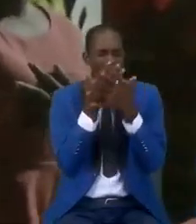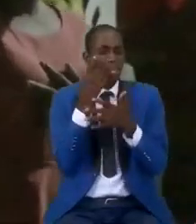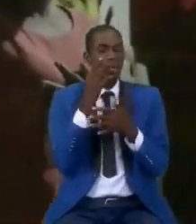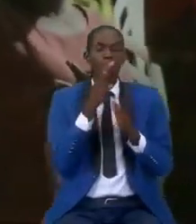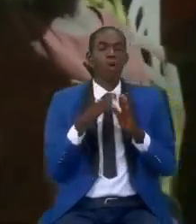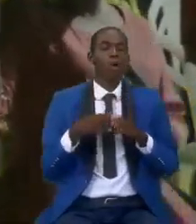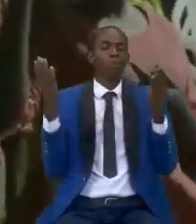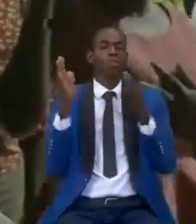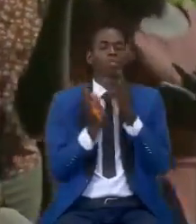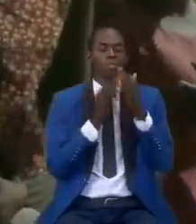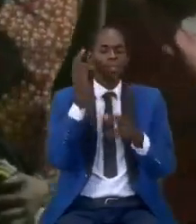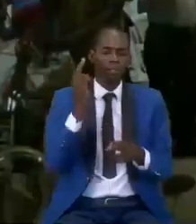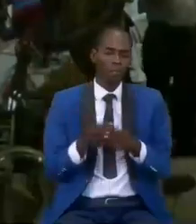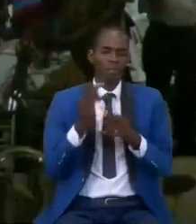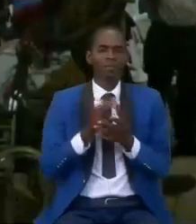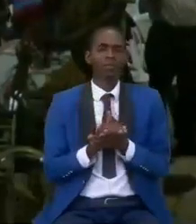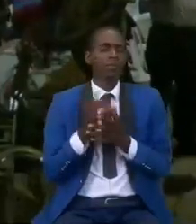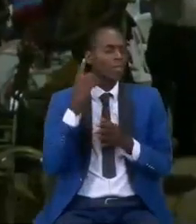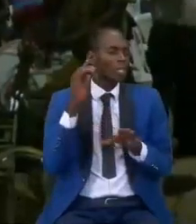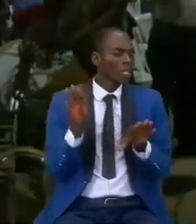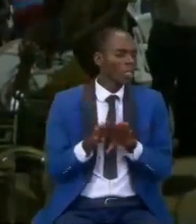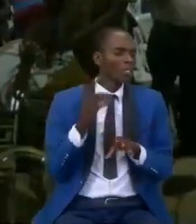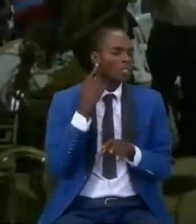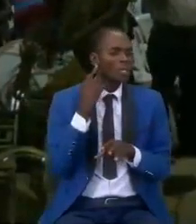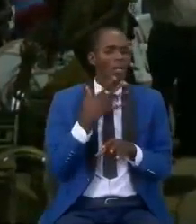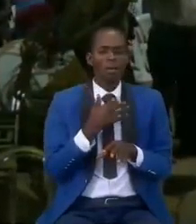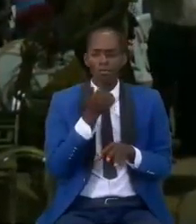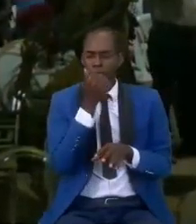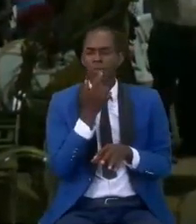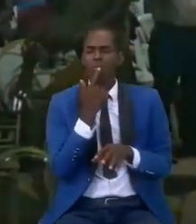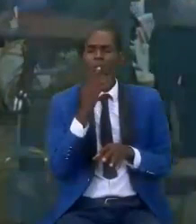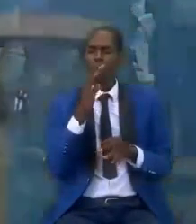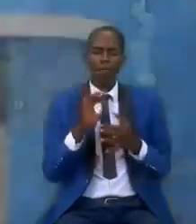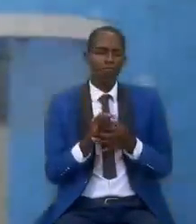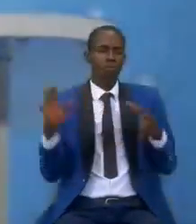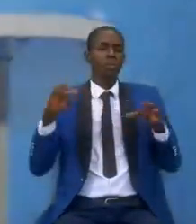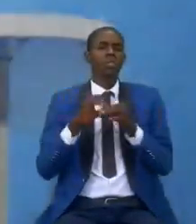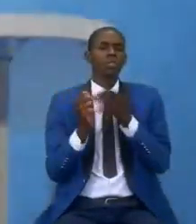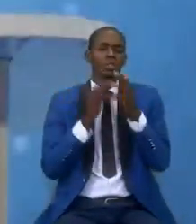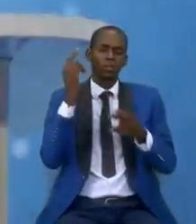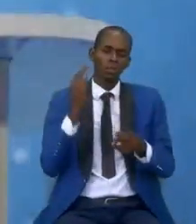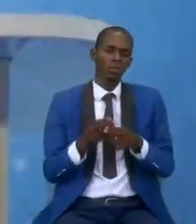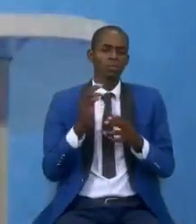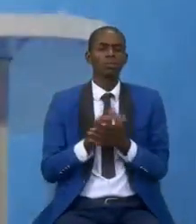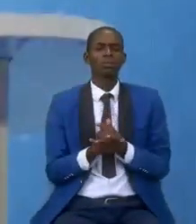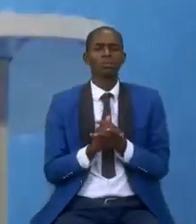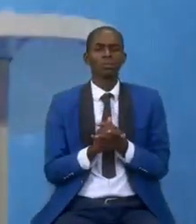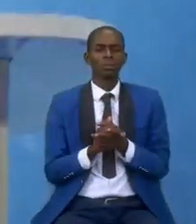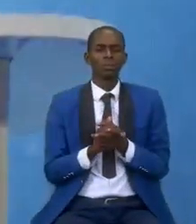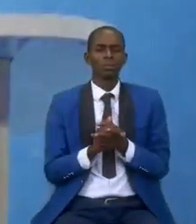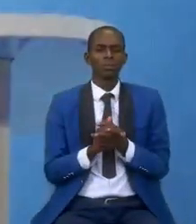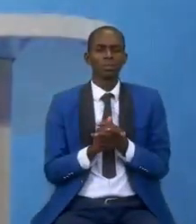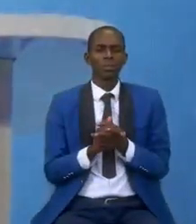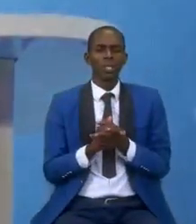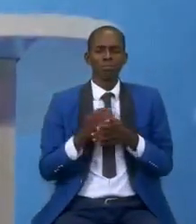tongues be loosed in Jesus' name. Aching joints, arthritis, be released and